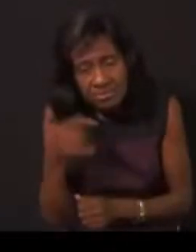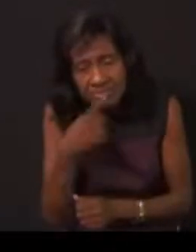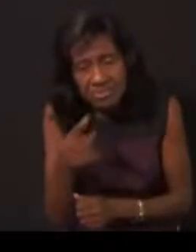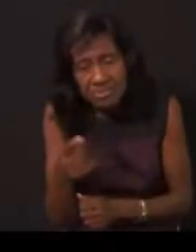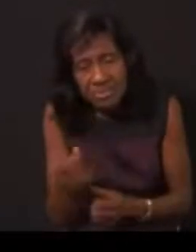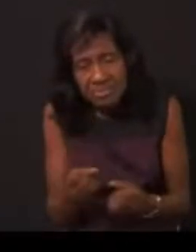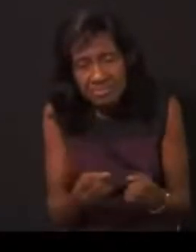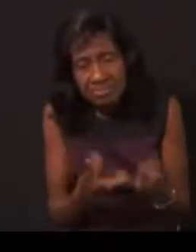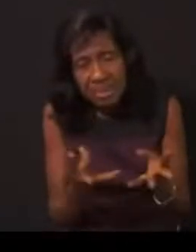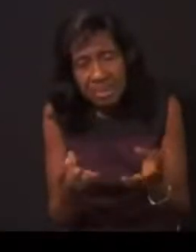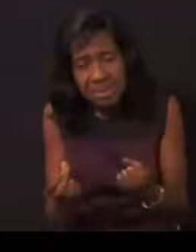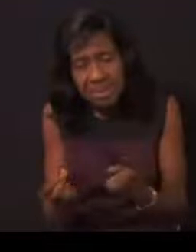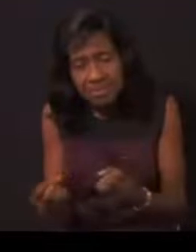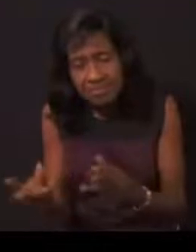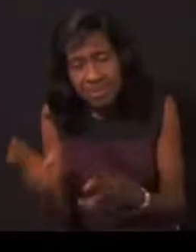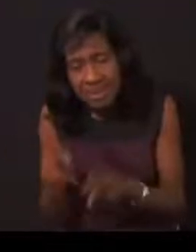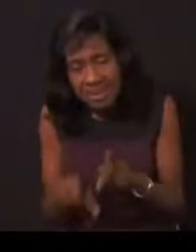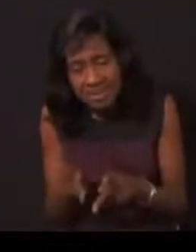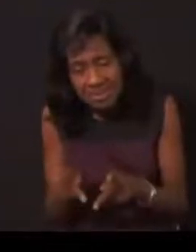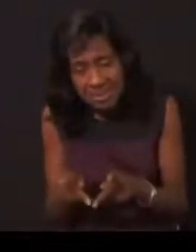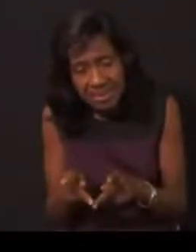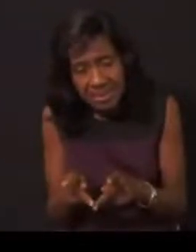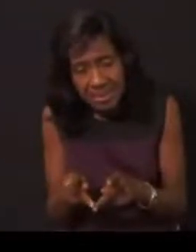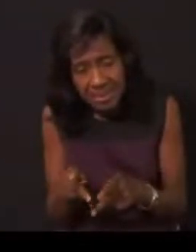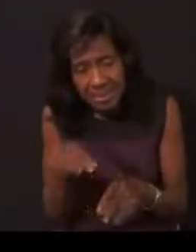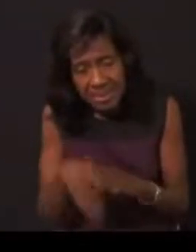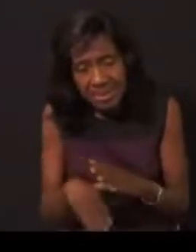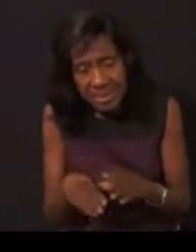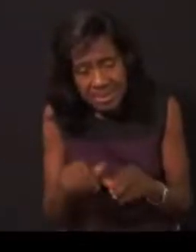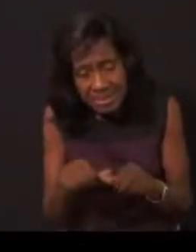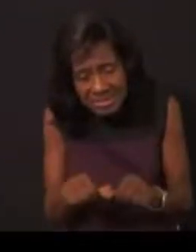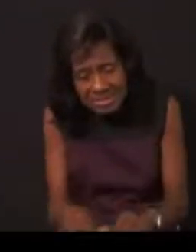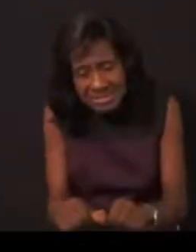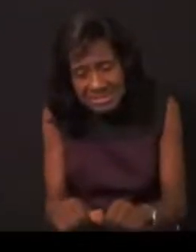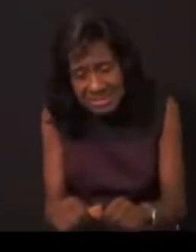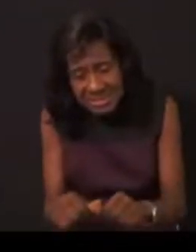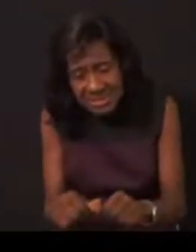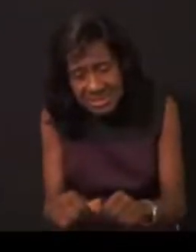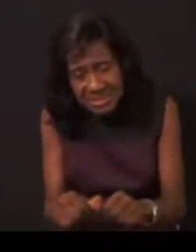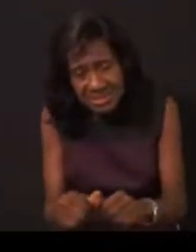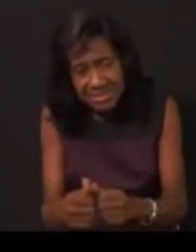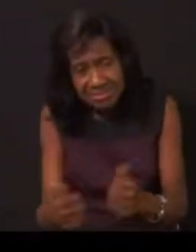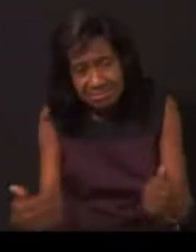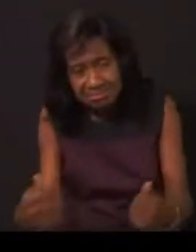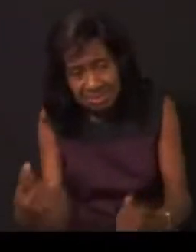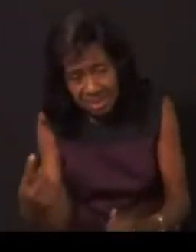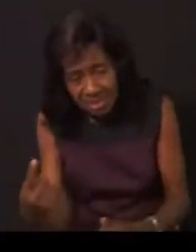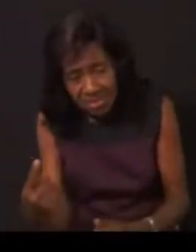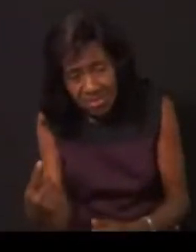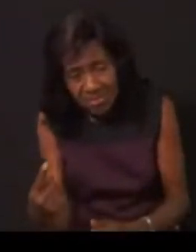in isolation are adequately taken care of. Is this wellness team a part of the